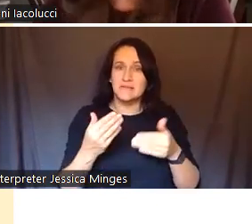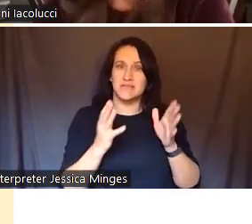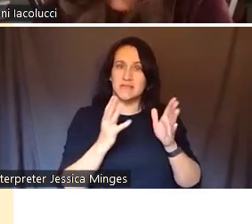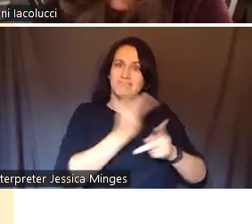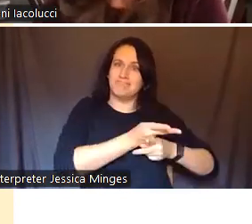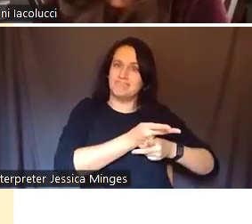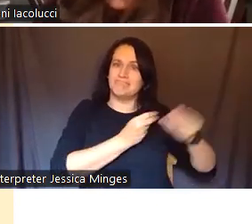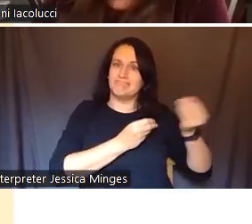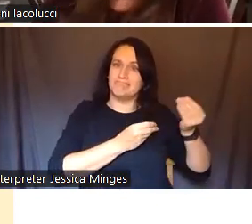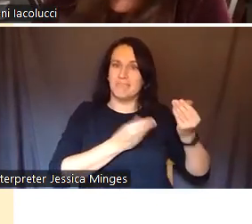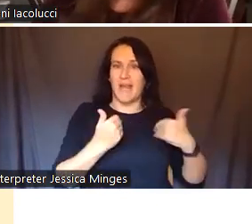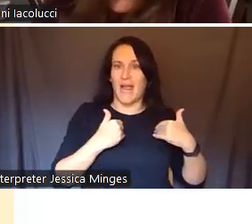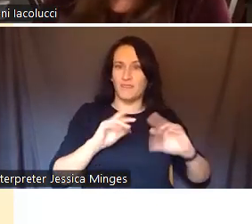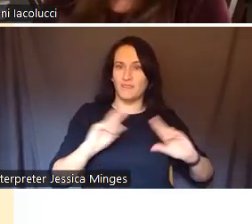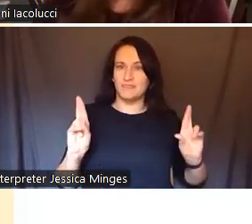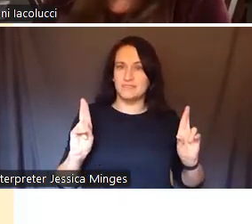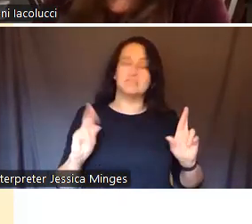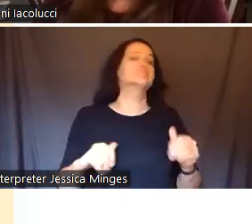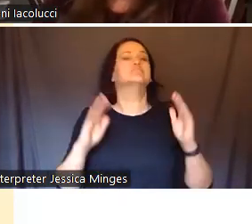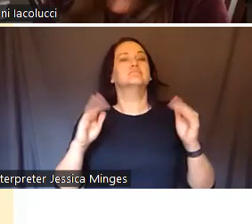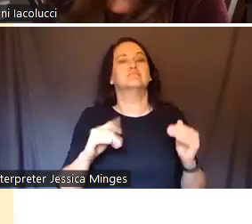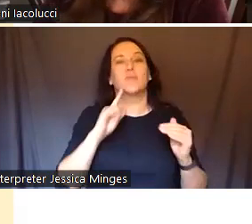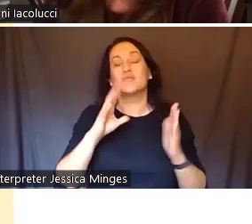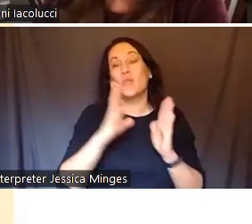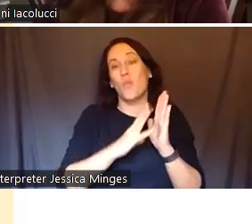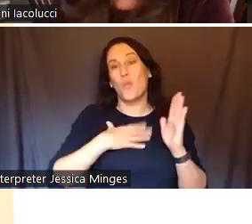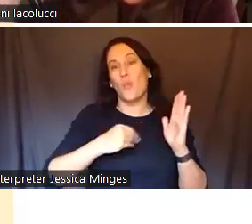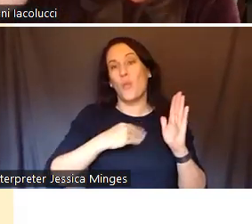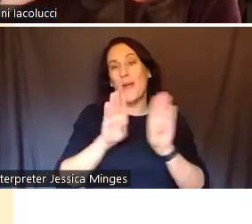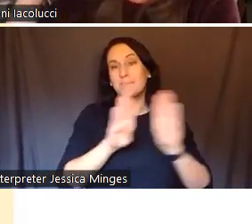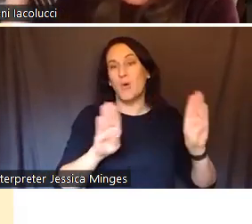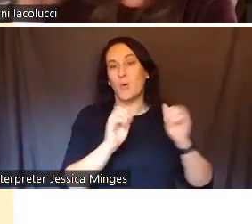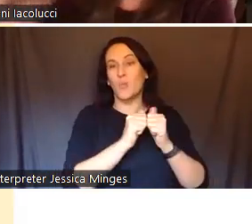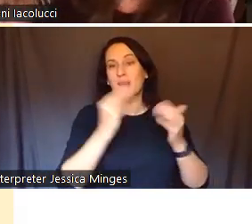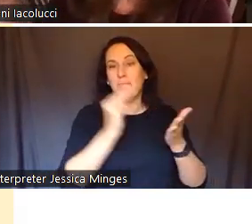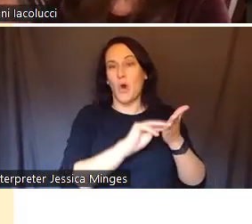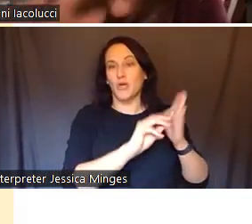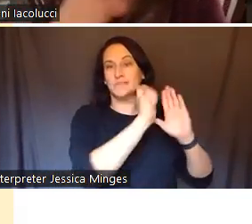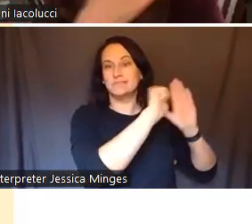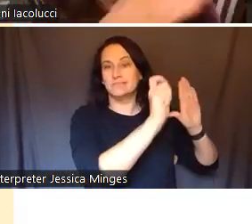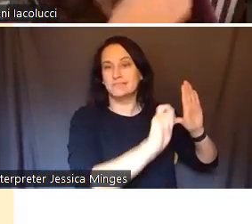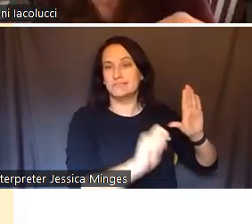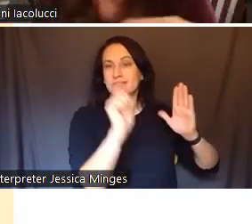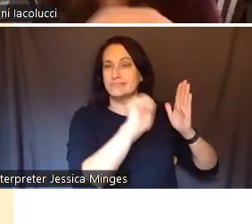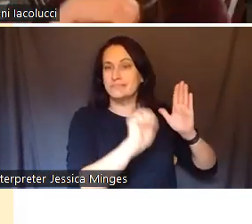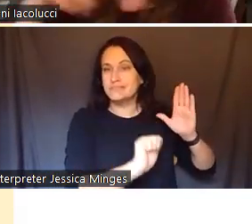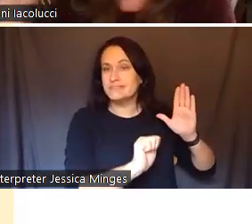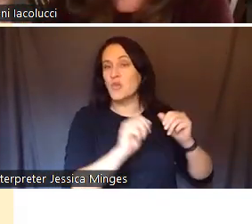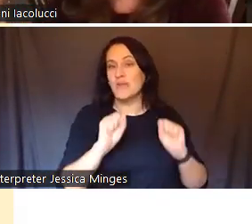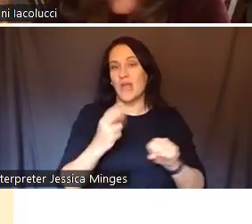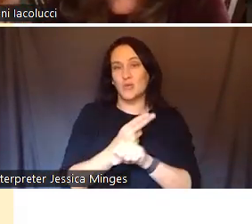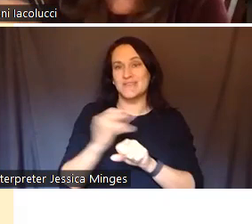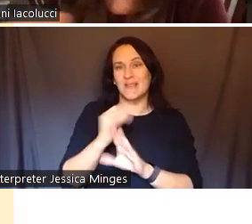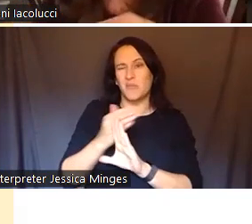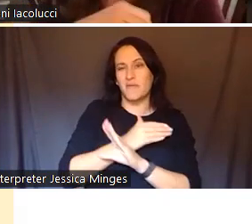board and to use. So the next one on the list is a whiteboard and a marker, which you could also use like the previous note about